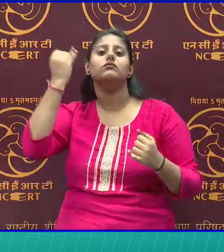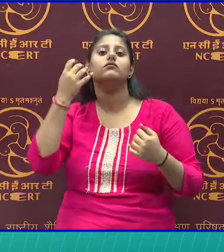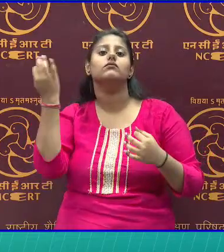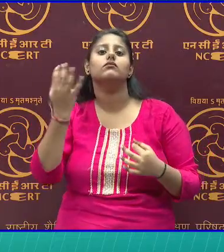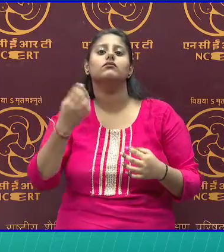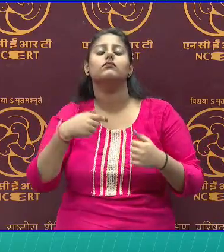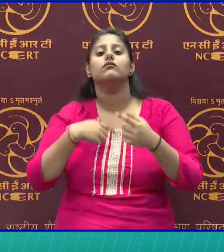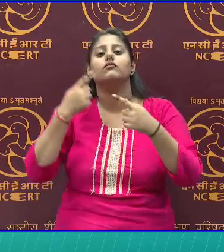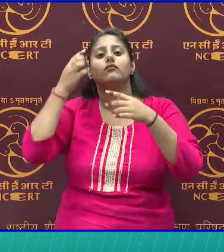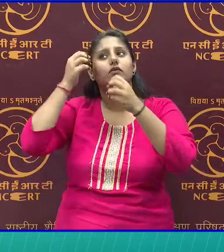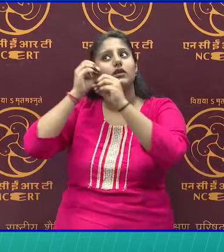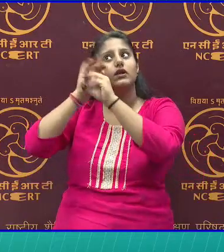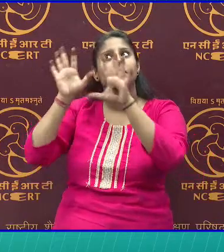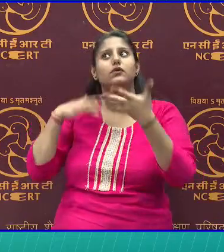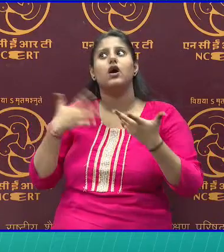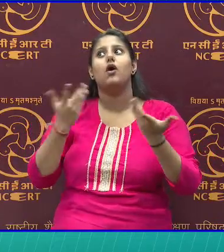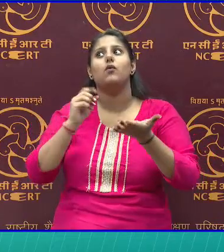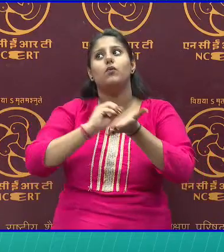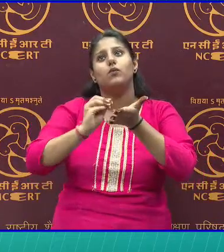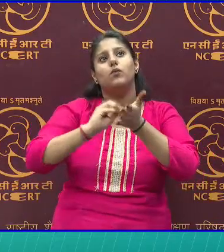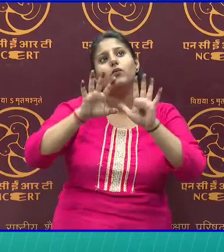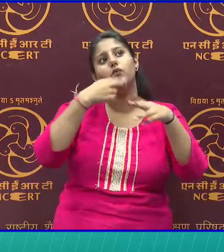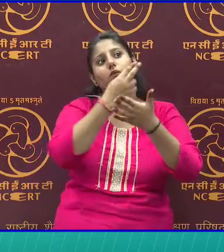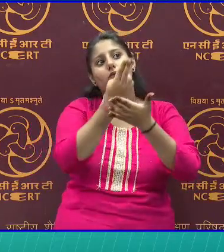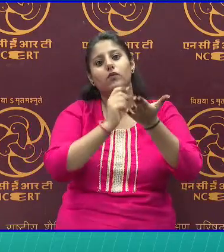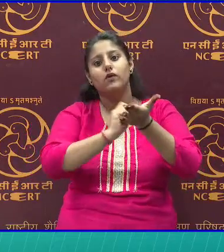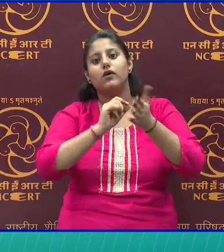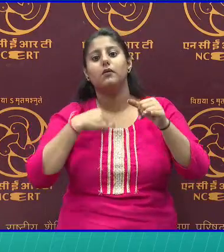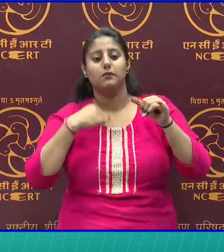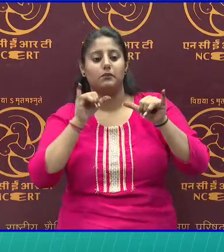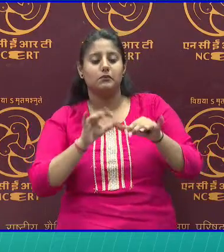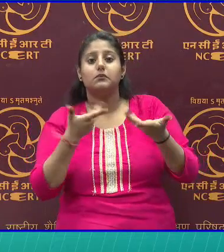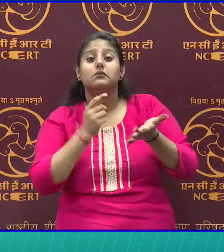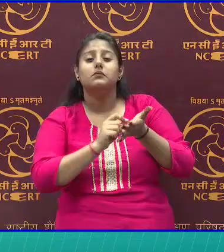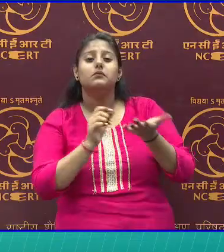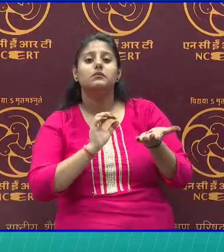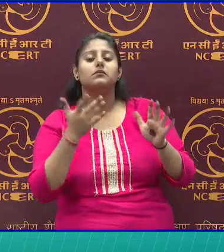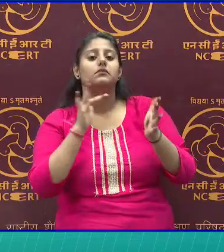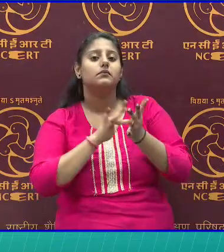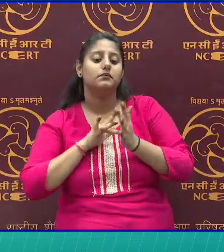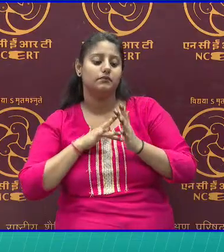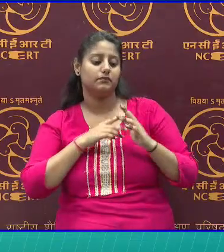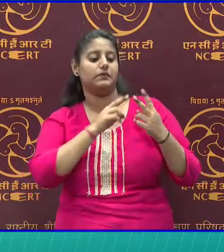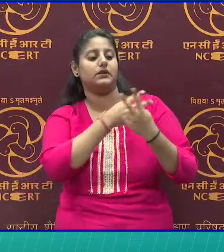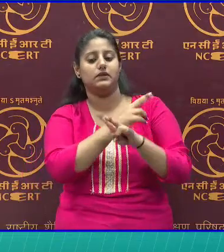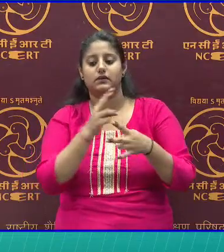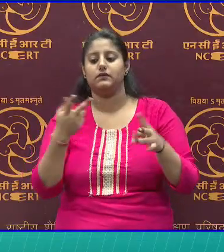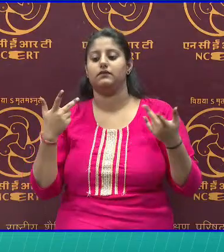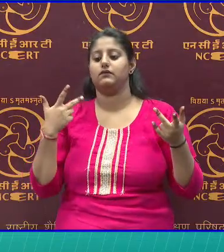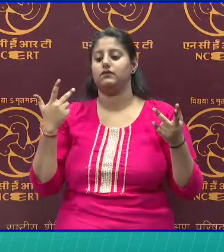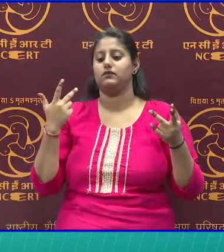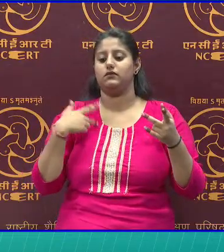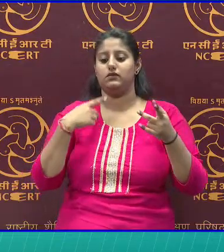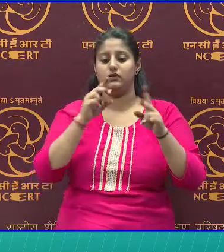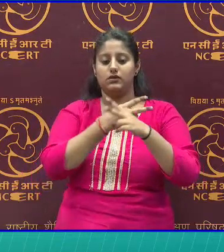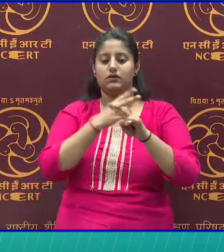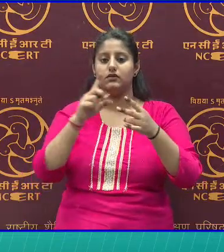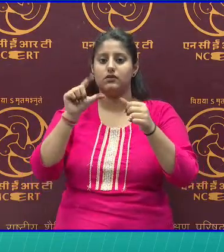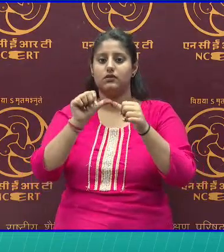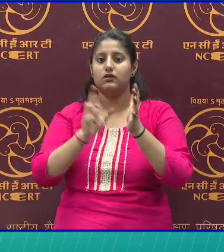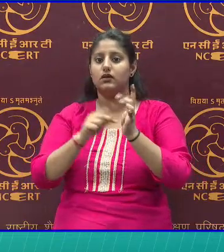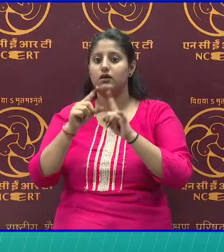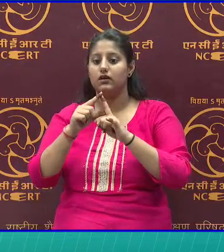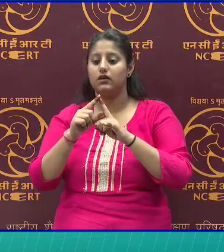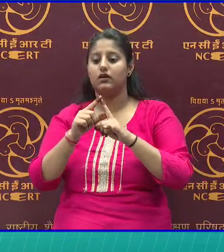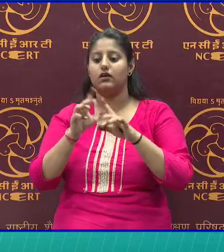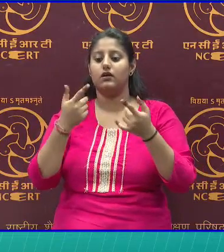are imagining kind of a landform where they do live. Because we have certain, kind of challenges also based on certain landforms. We have discussed